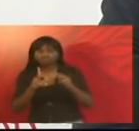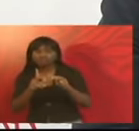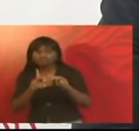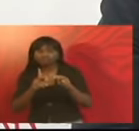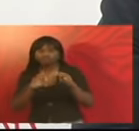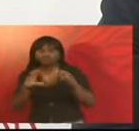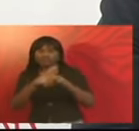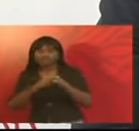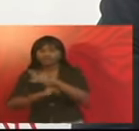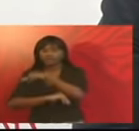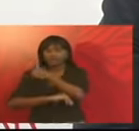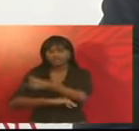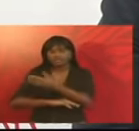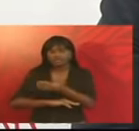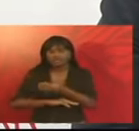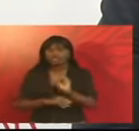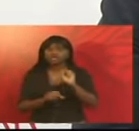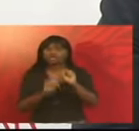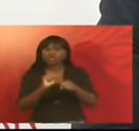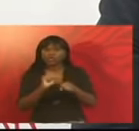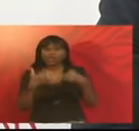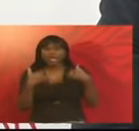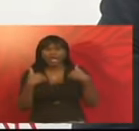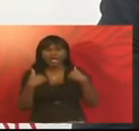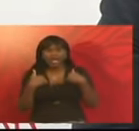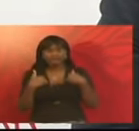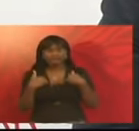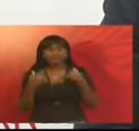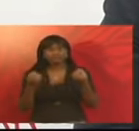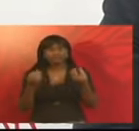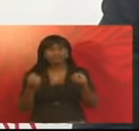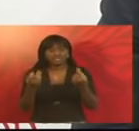inherently, due to the fact that we have a number of Hispanic,